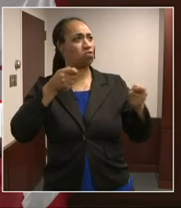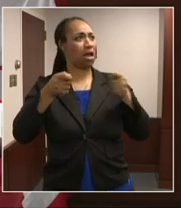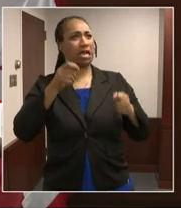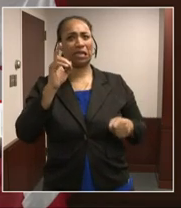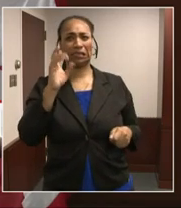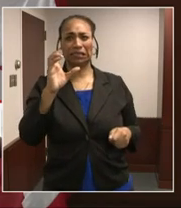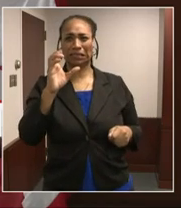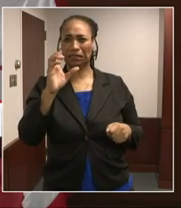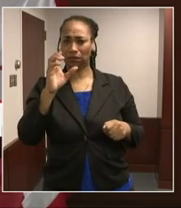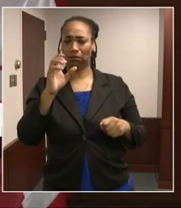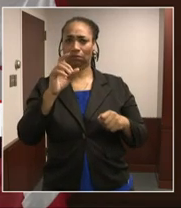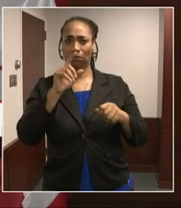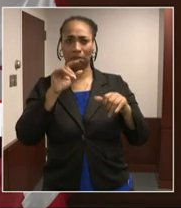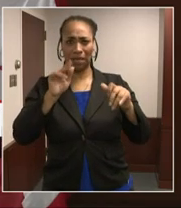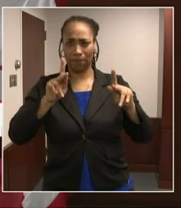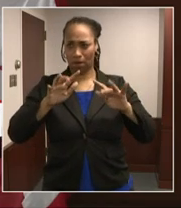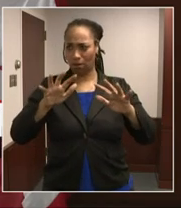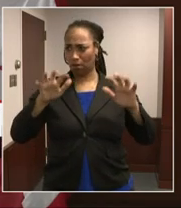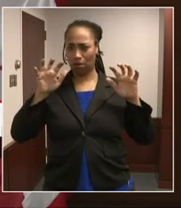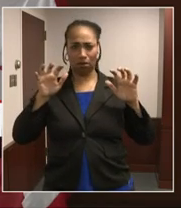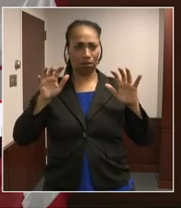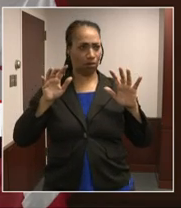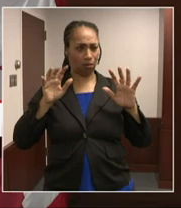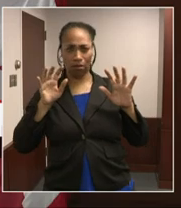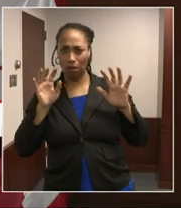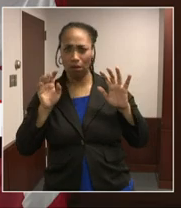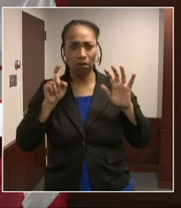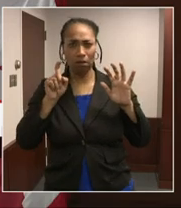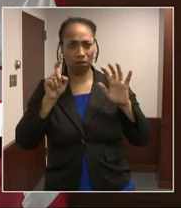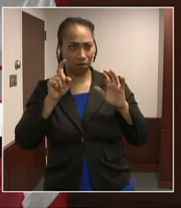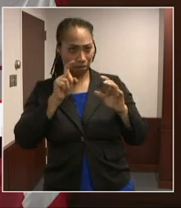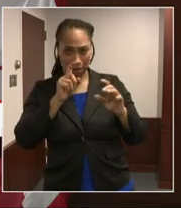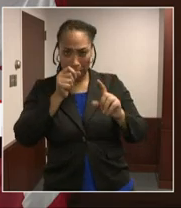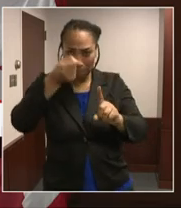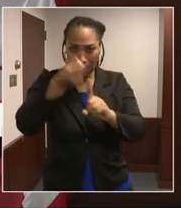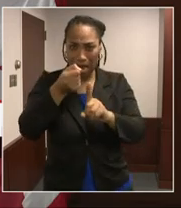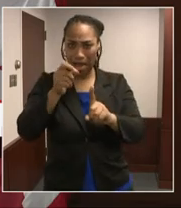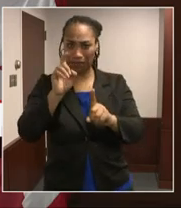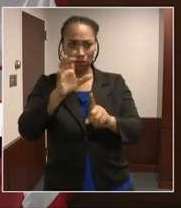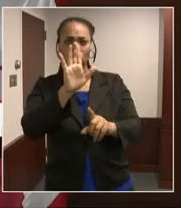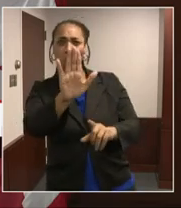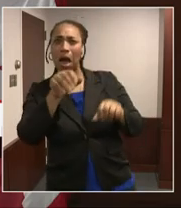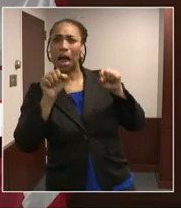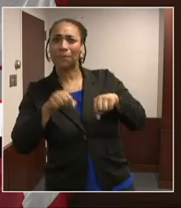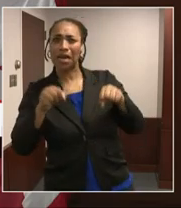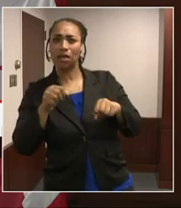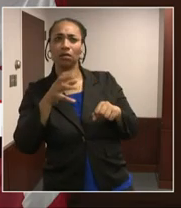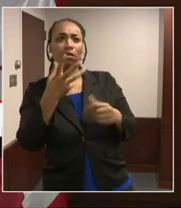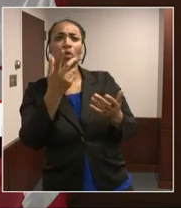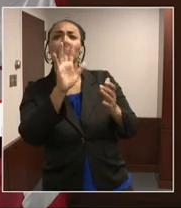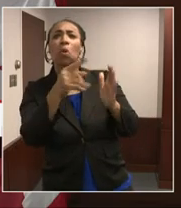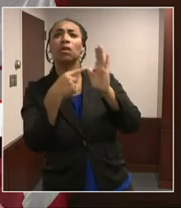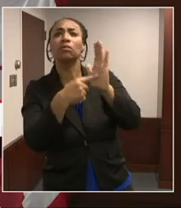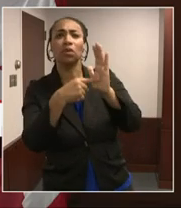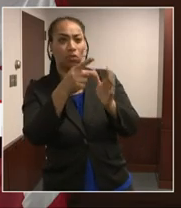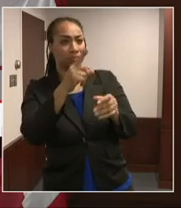ability to manage the city? For instance, what would it do to your ability to borrow money? We